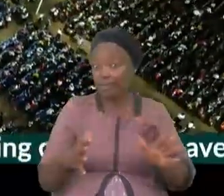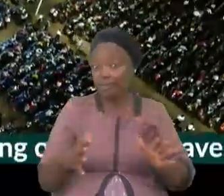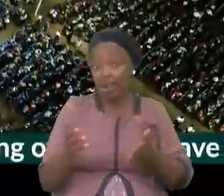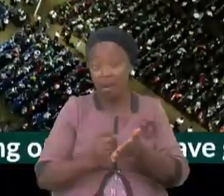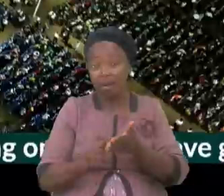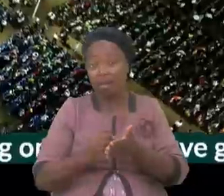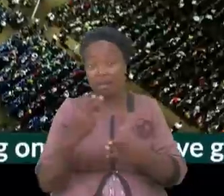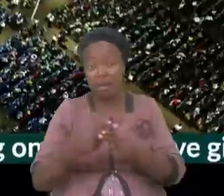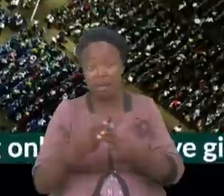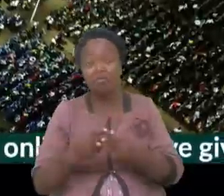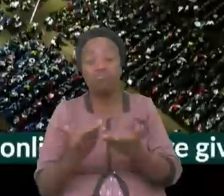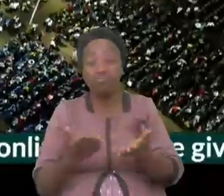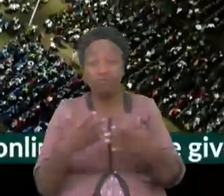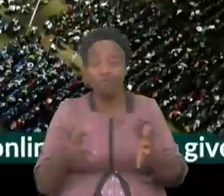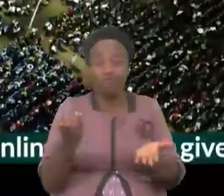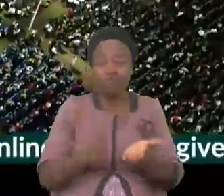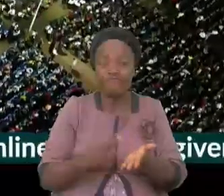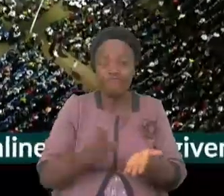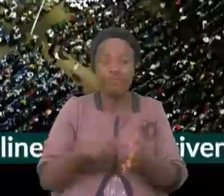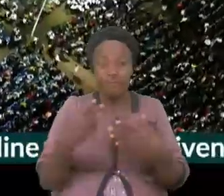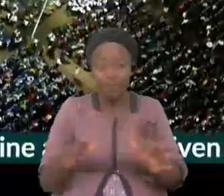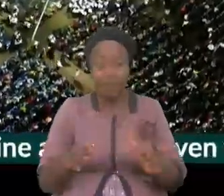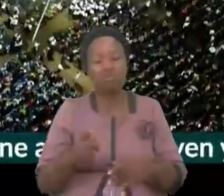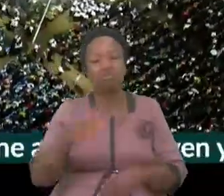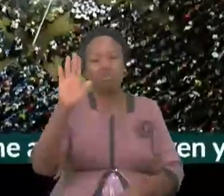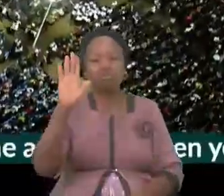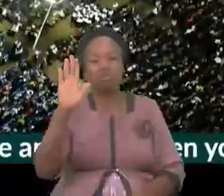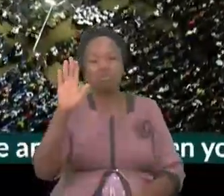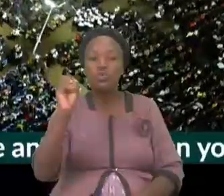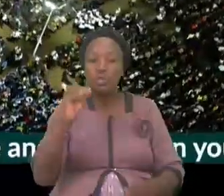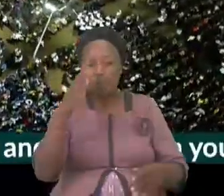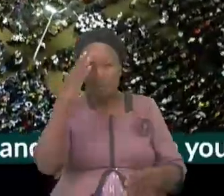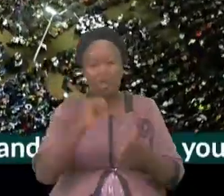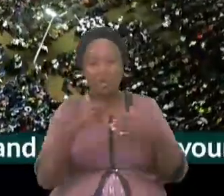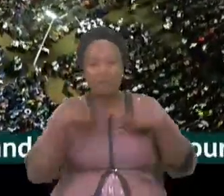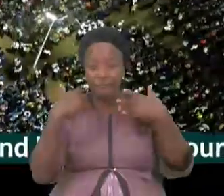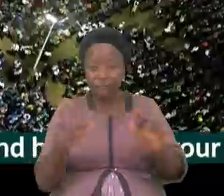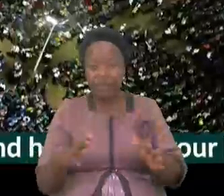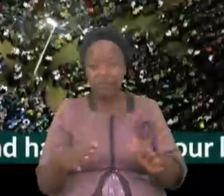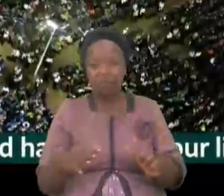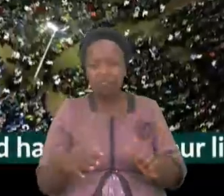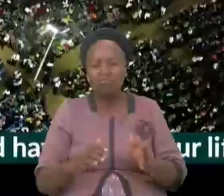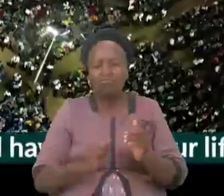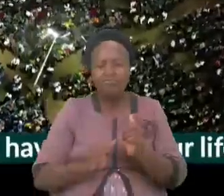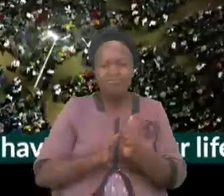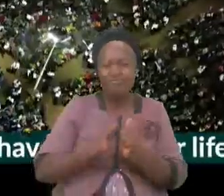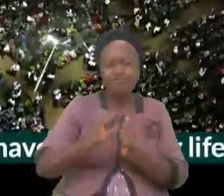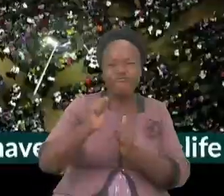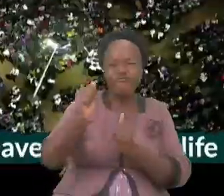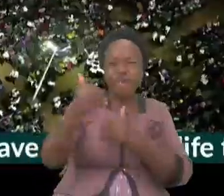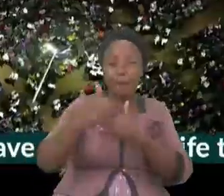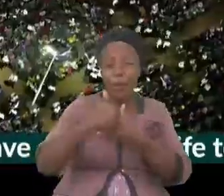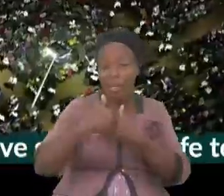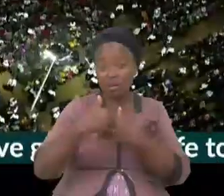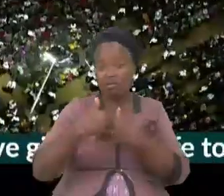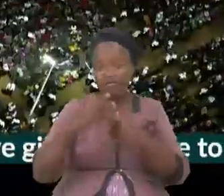finished? At the far back, close to the road, close to the gate, if